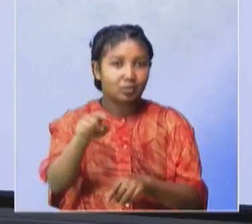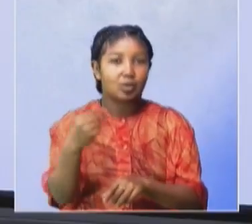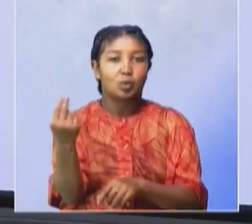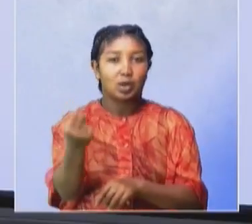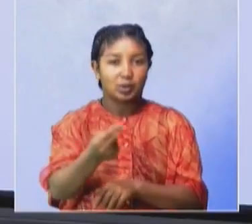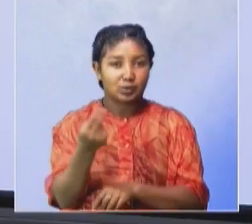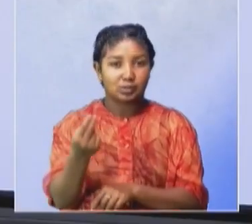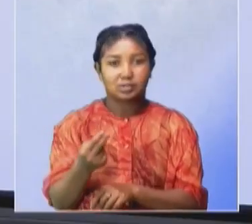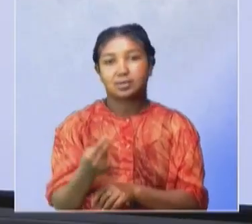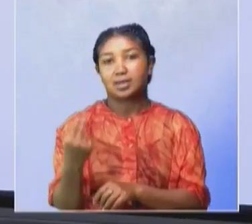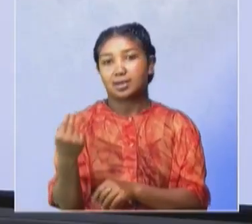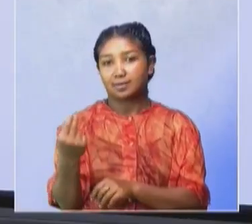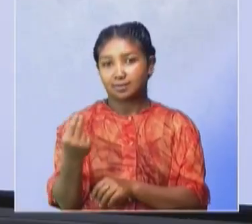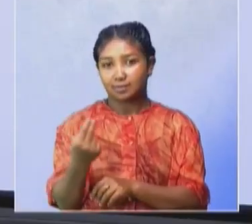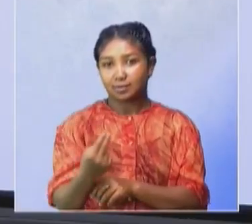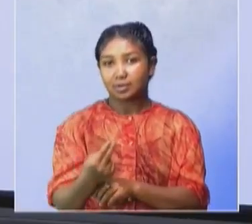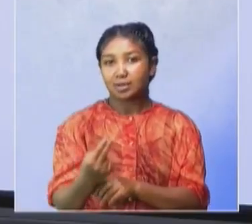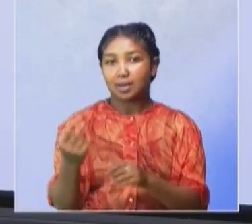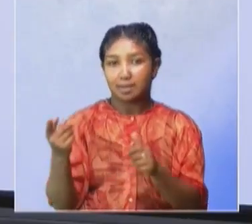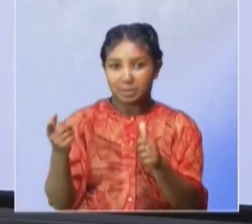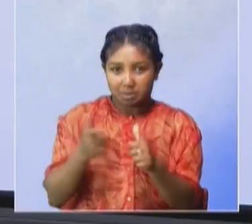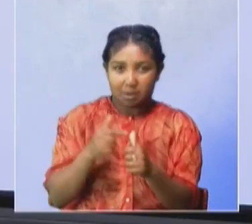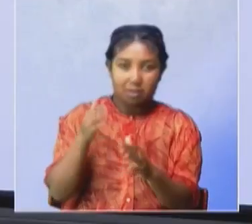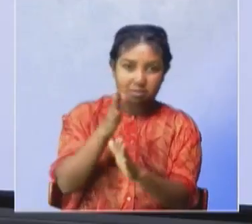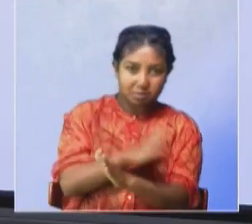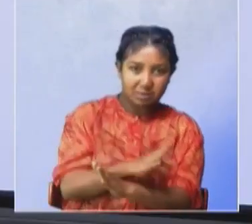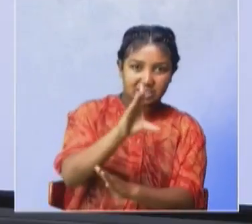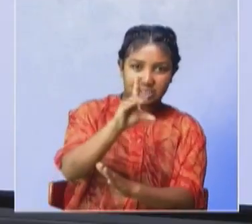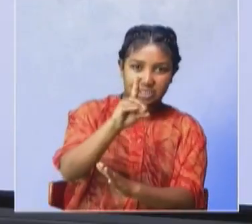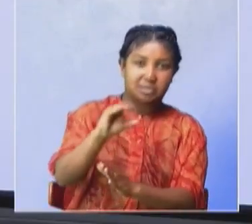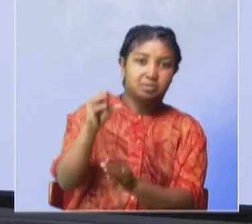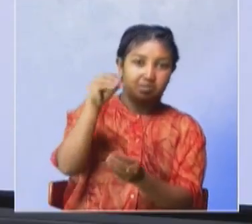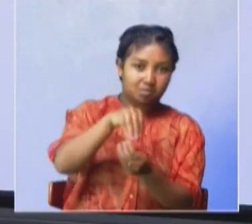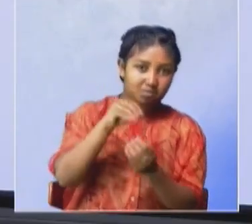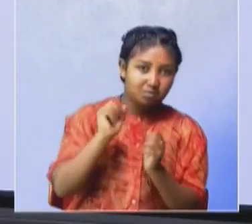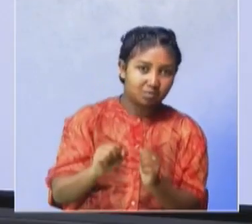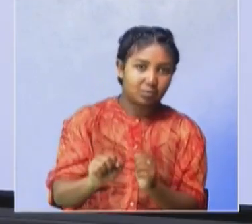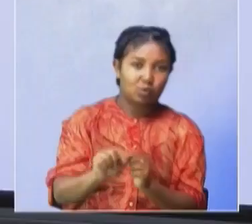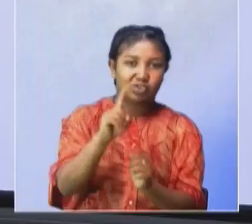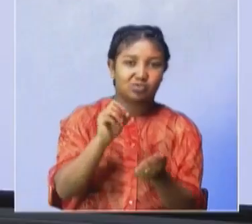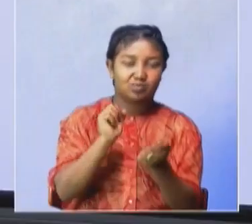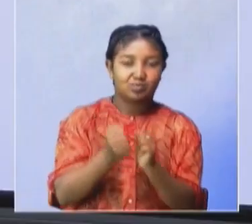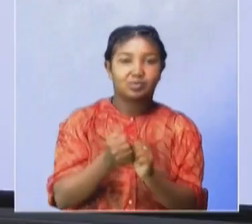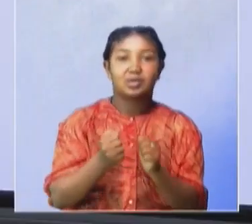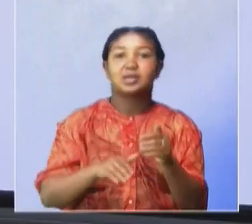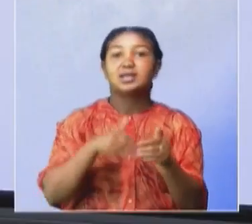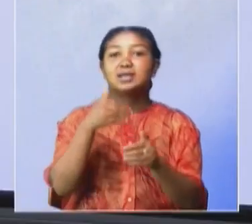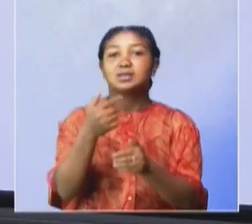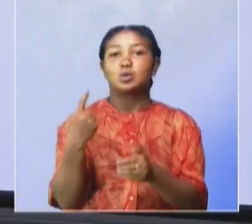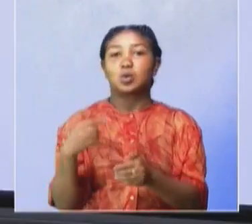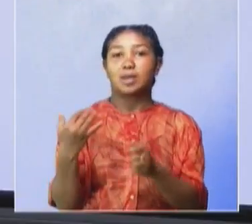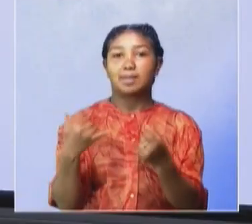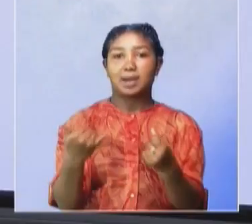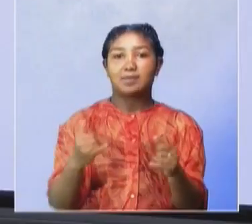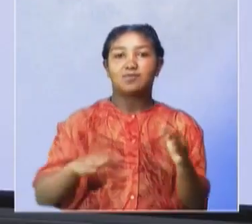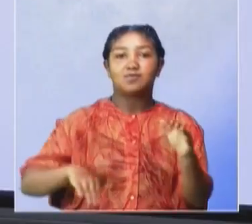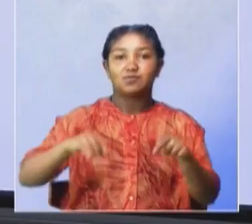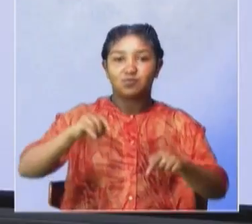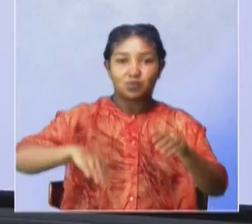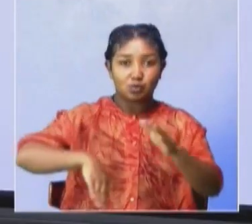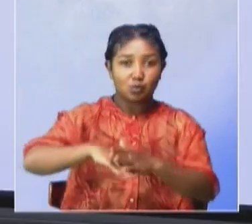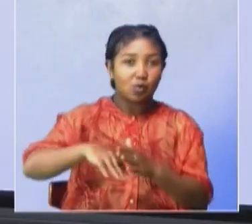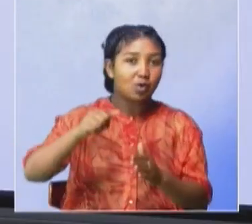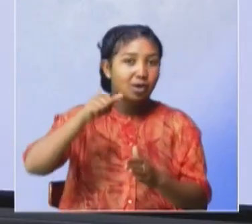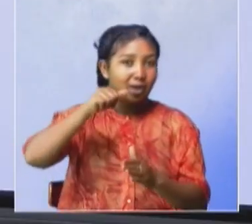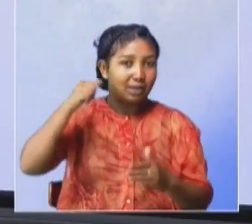use by using the beginning of the sentence, did. Next, we played football last